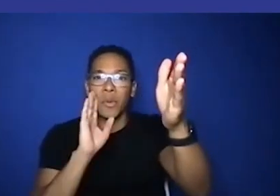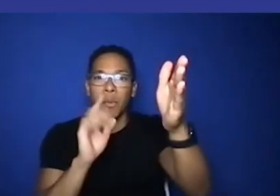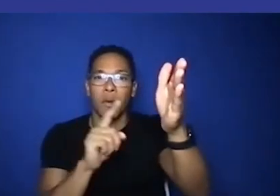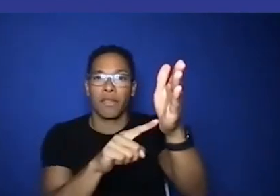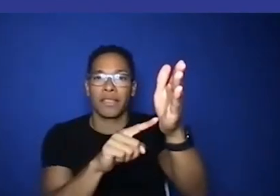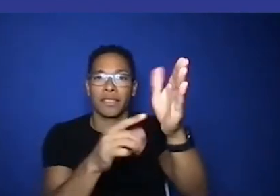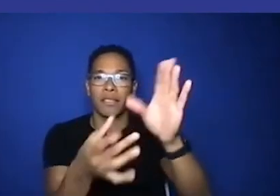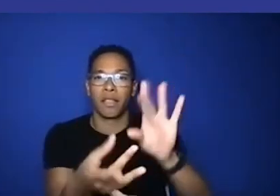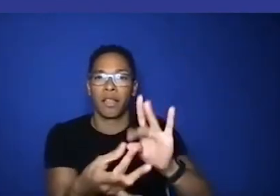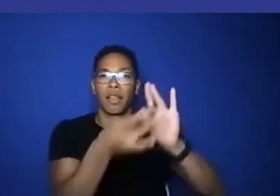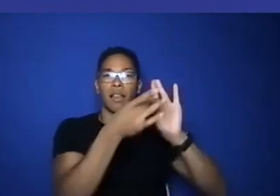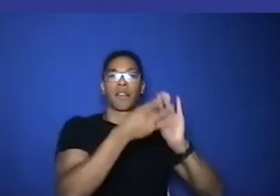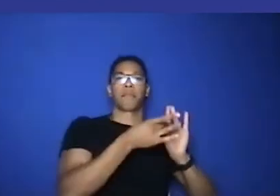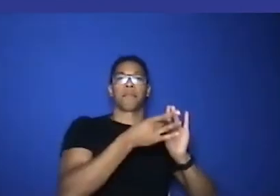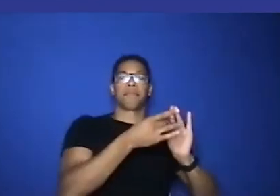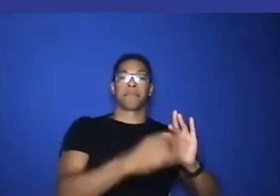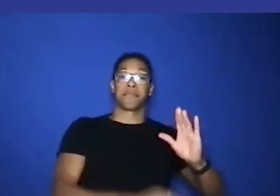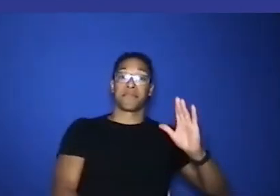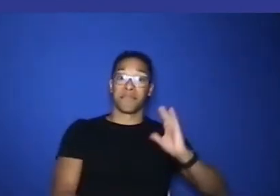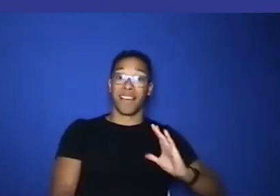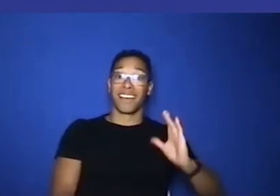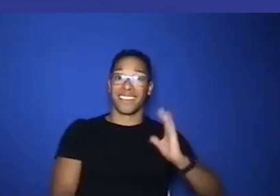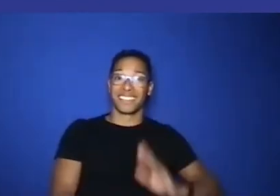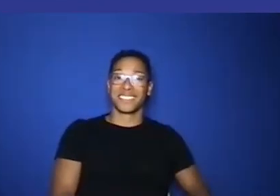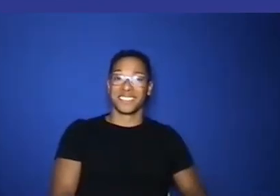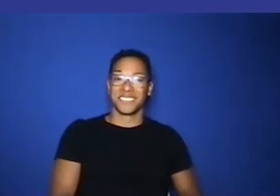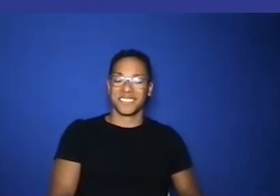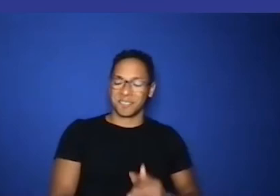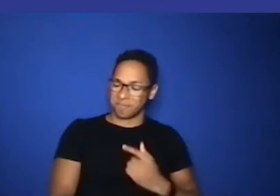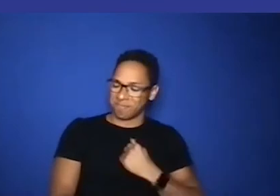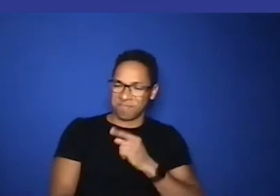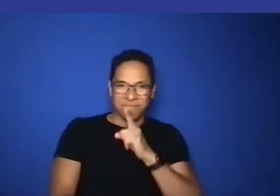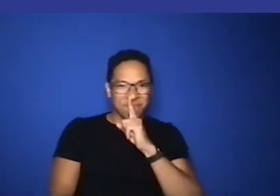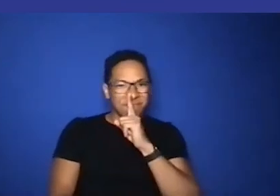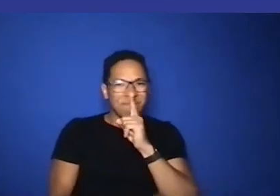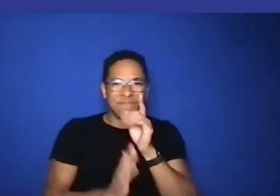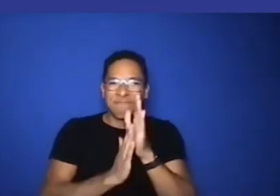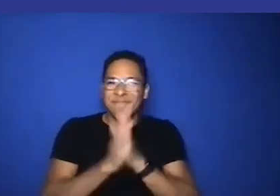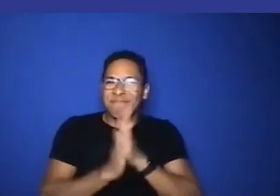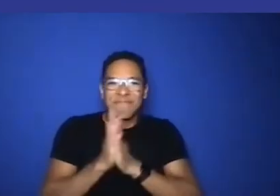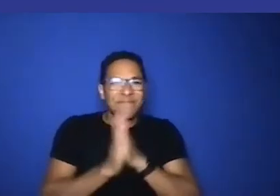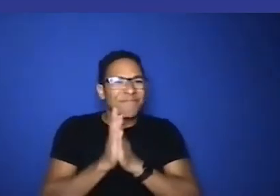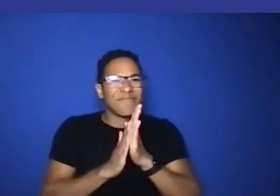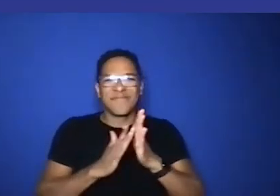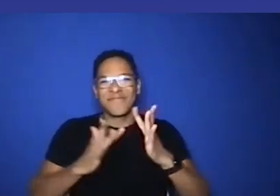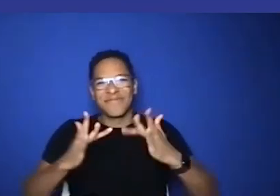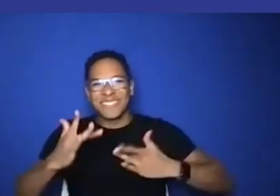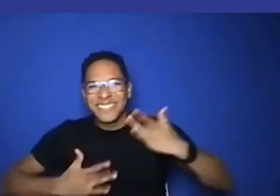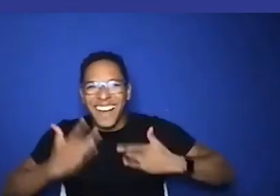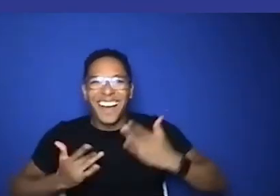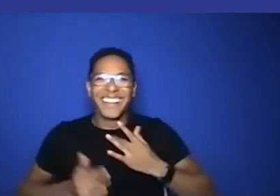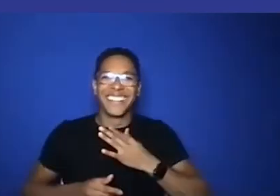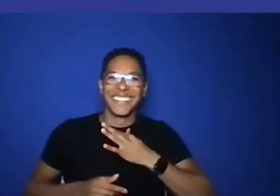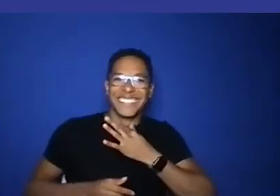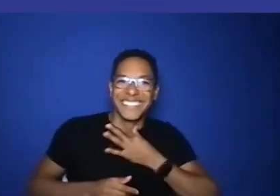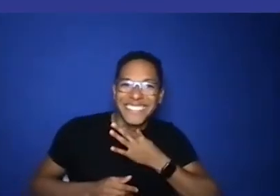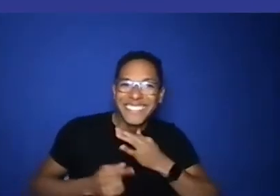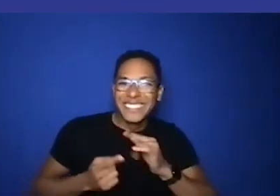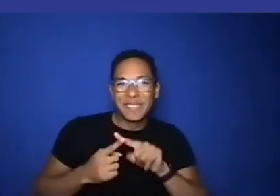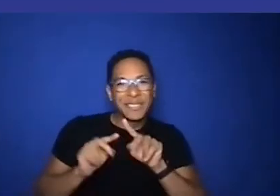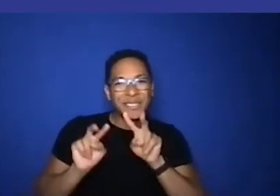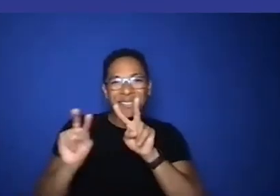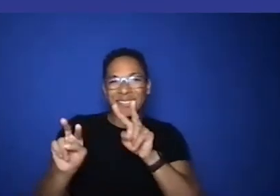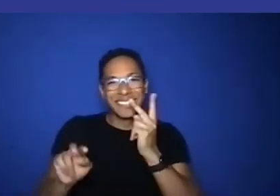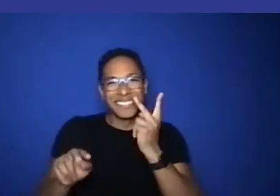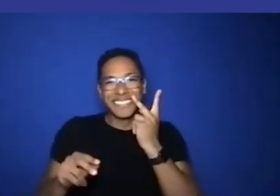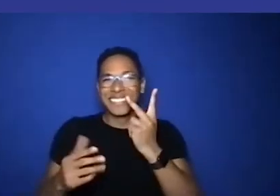And I'm very curious, and I'm really really excited about what that will